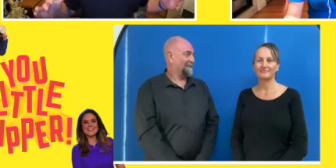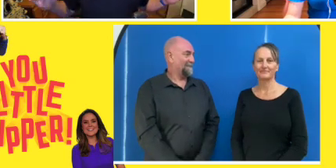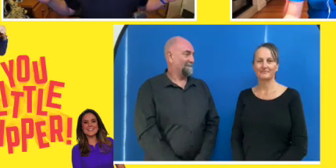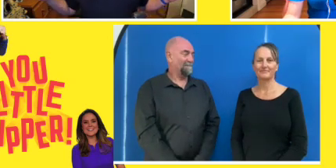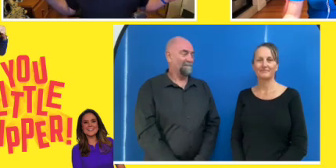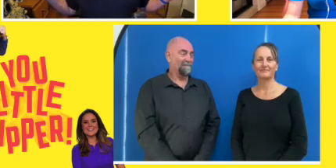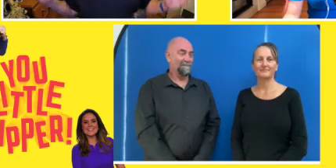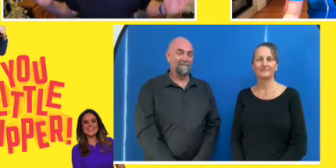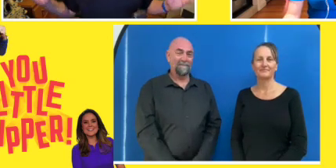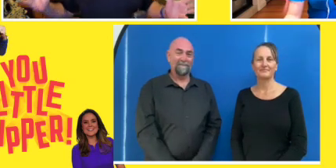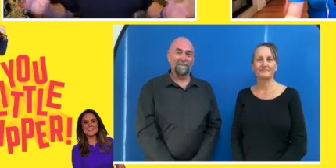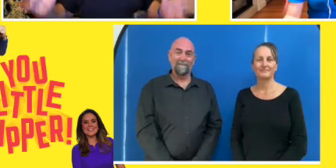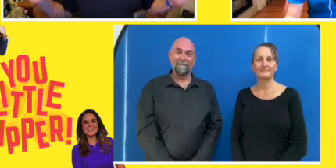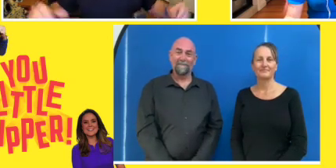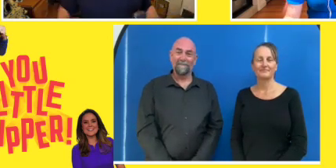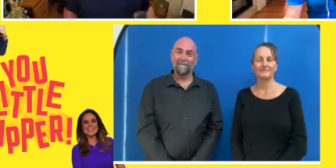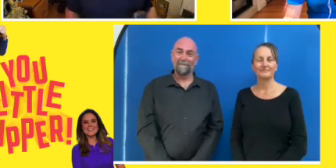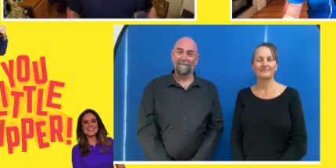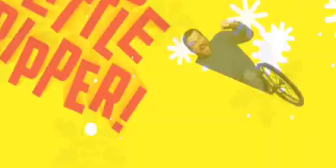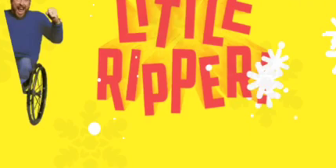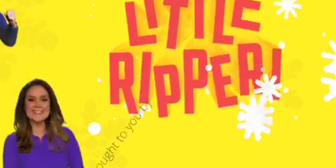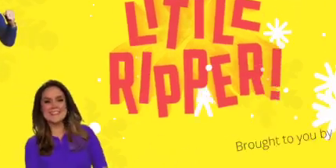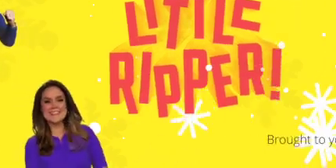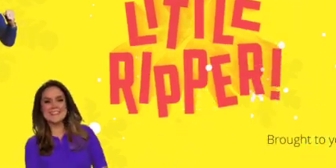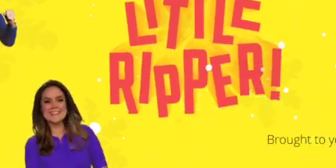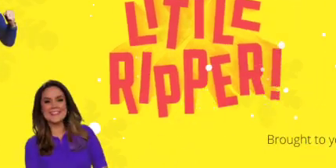so he does have another shot in the green and gold.